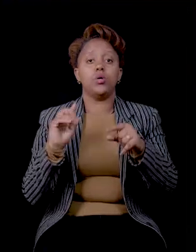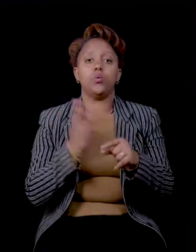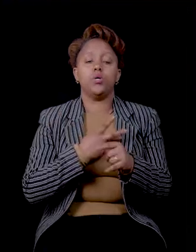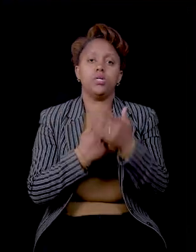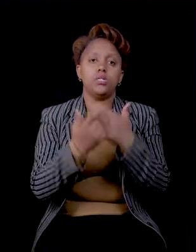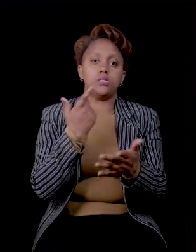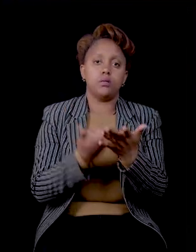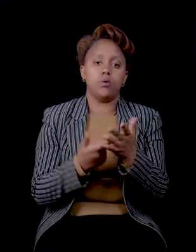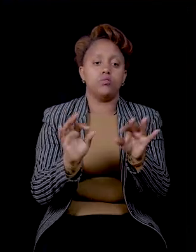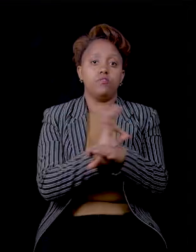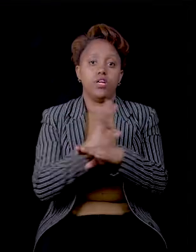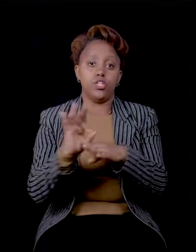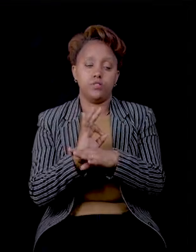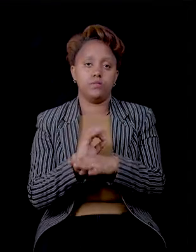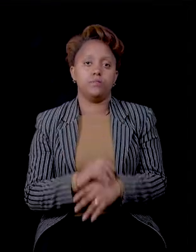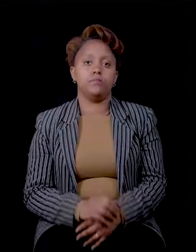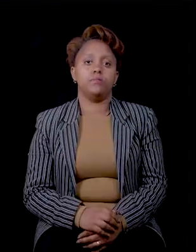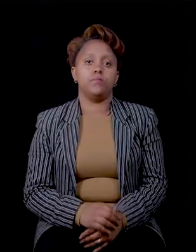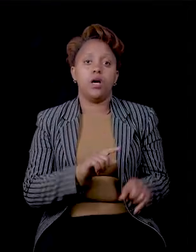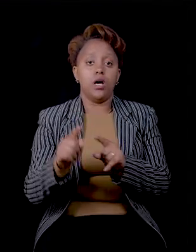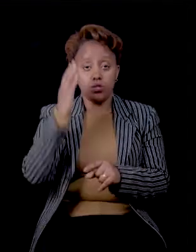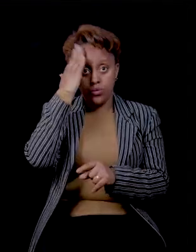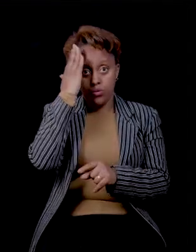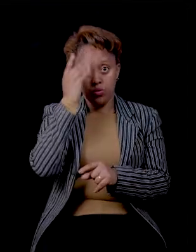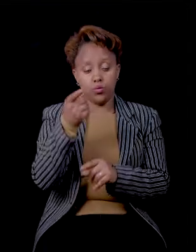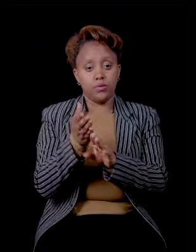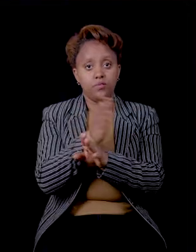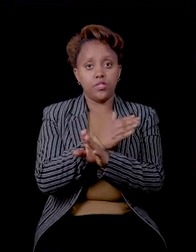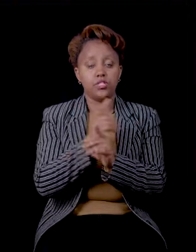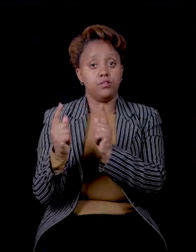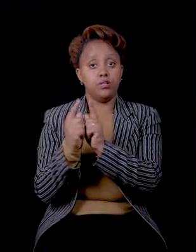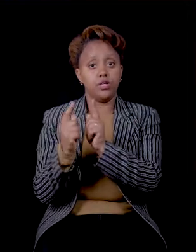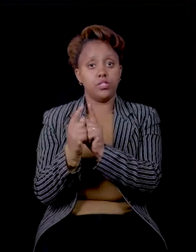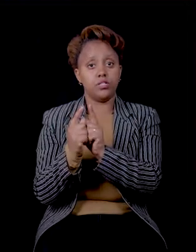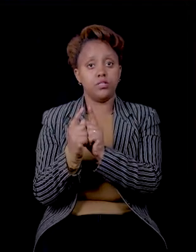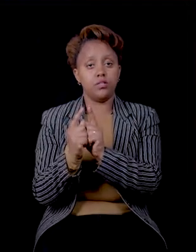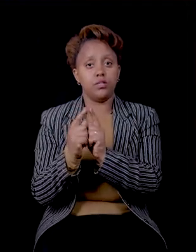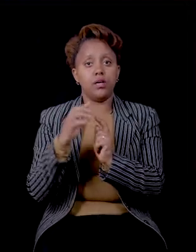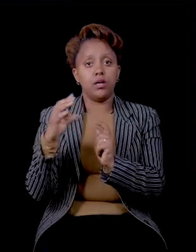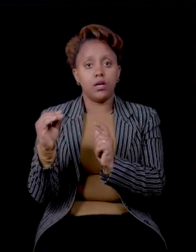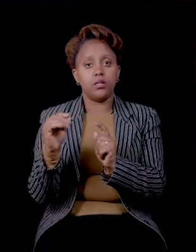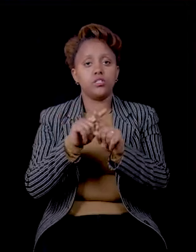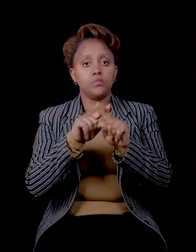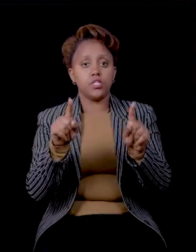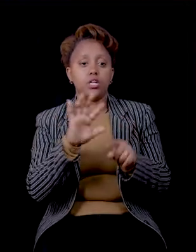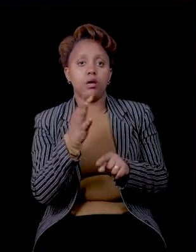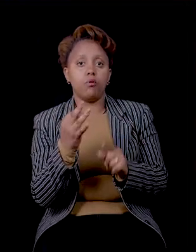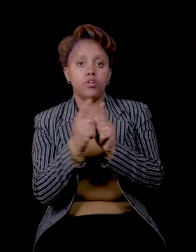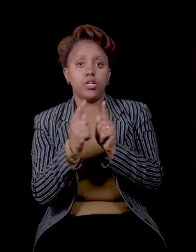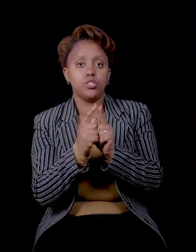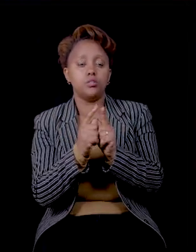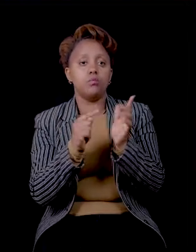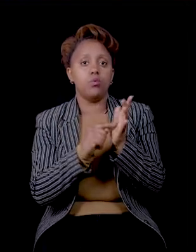Today we're going to discuss on functions. As you know, previously I have discussed on relations, and the special types of